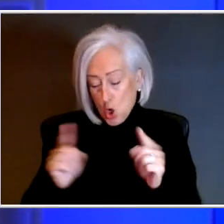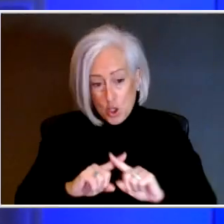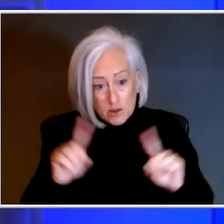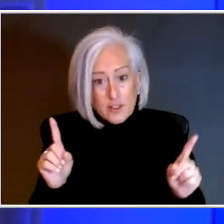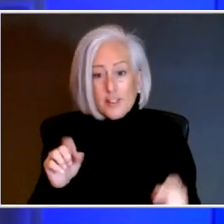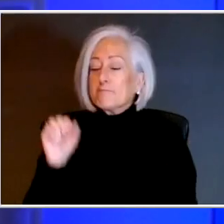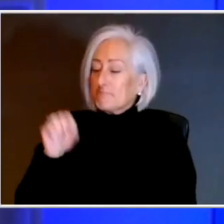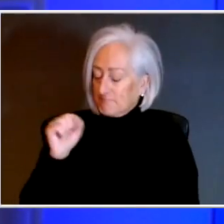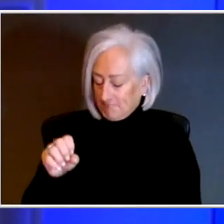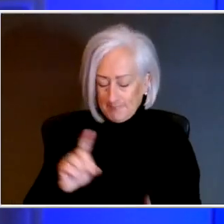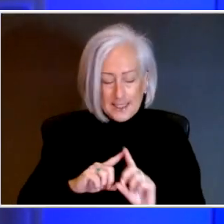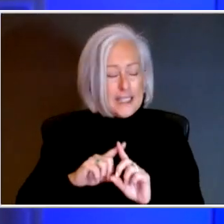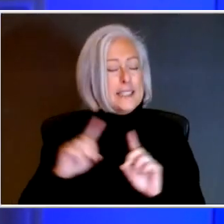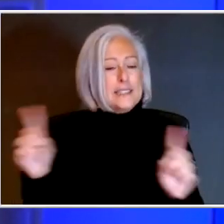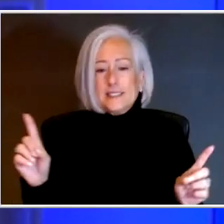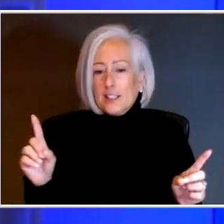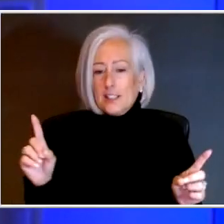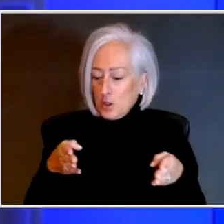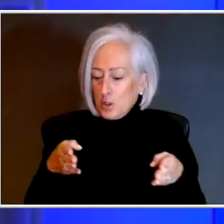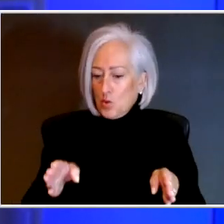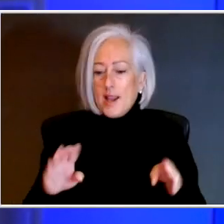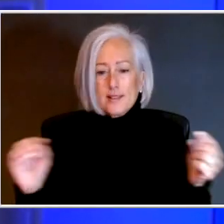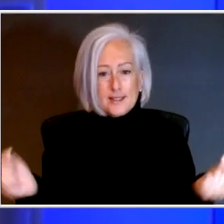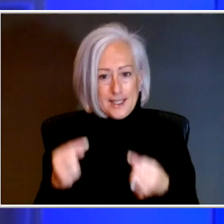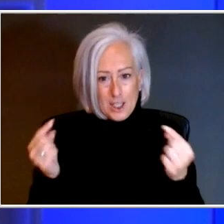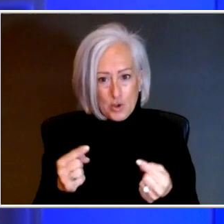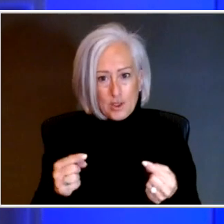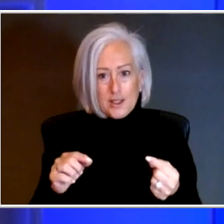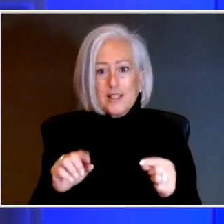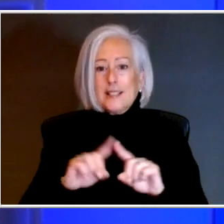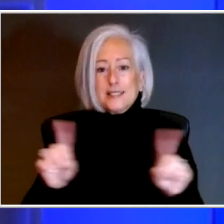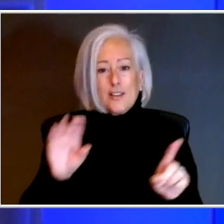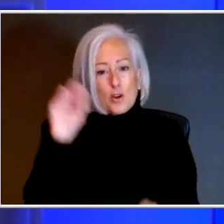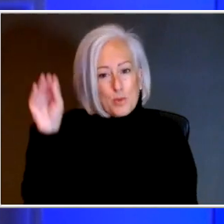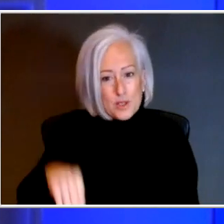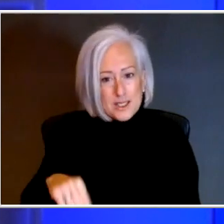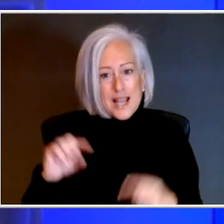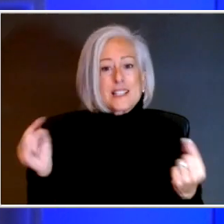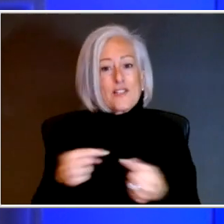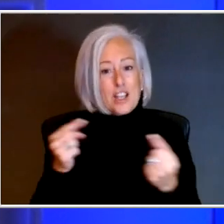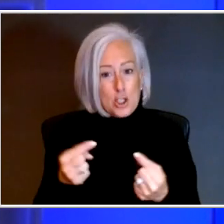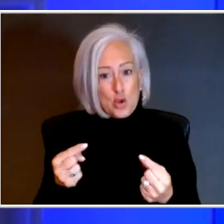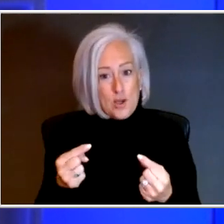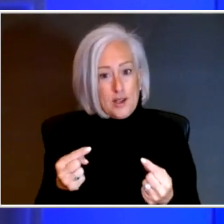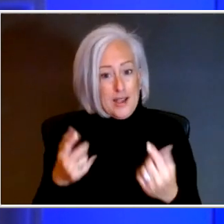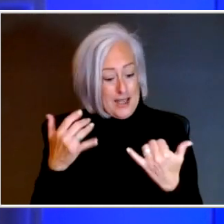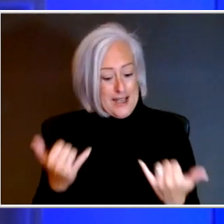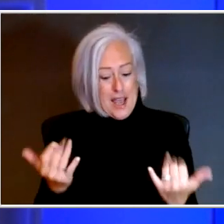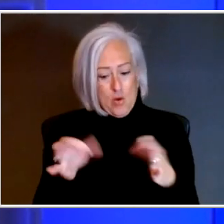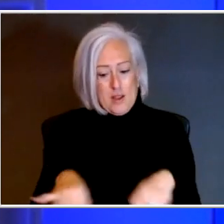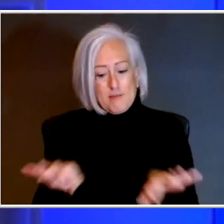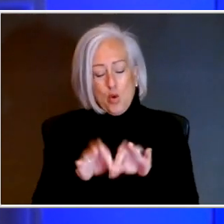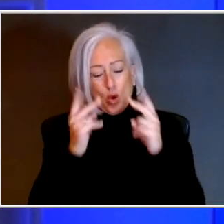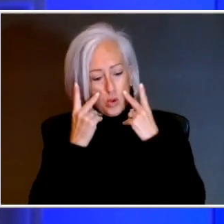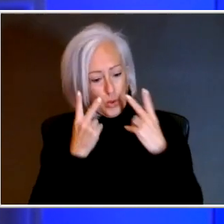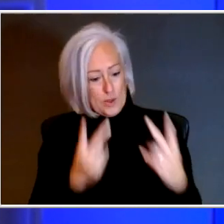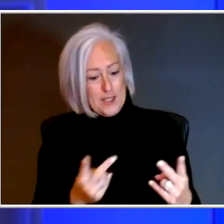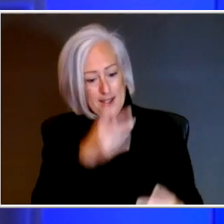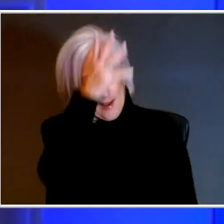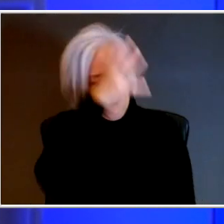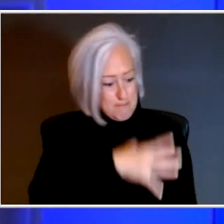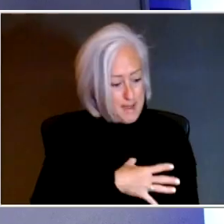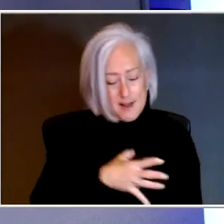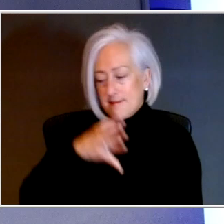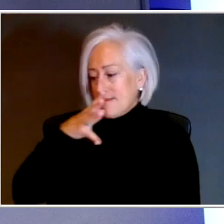different mechanisms of injury, and different rates of injury. So it's about time we start looking at males and females differently in terms